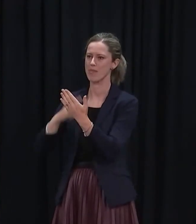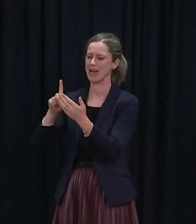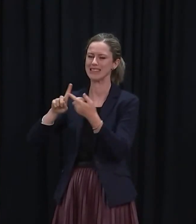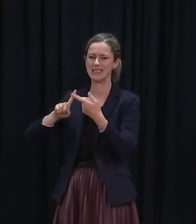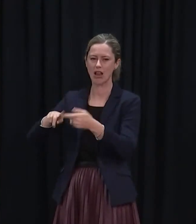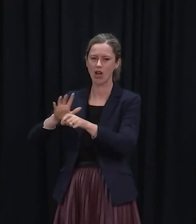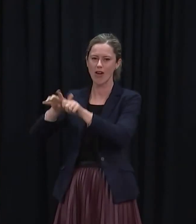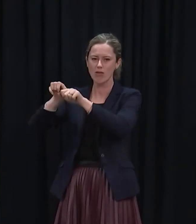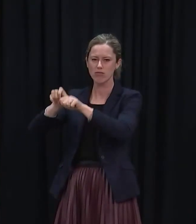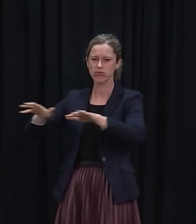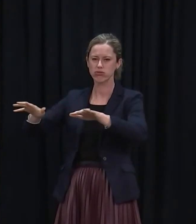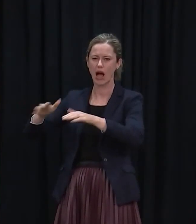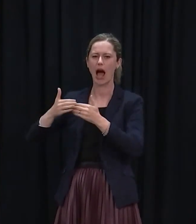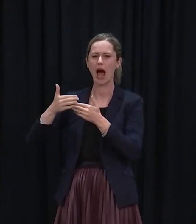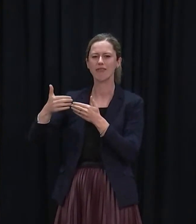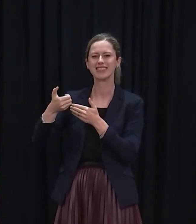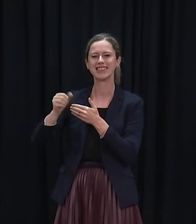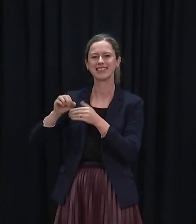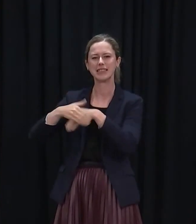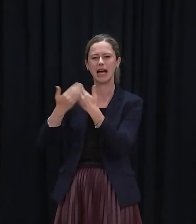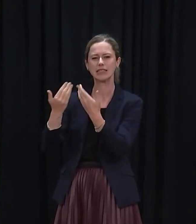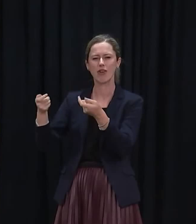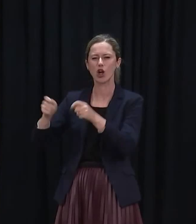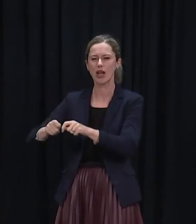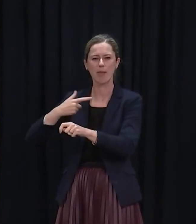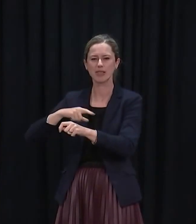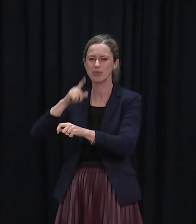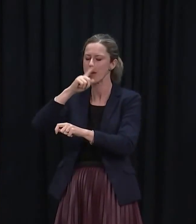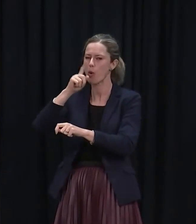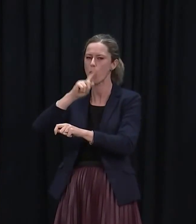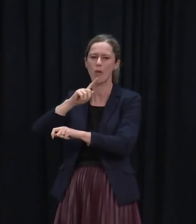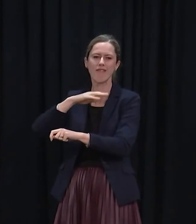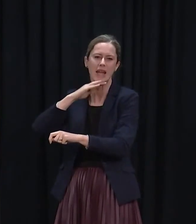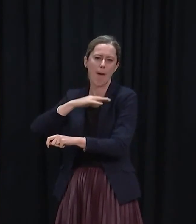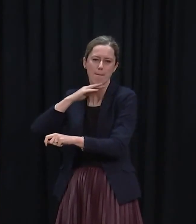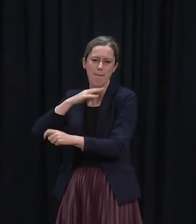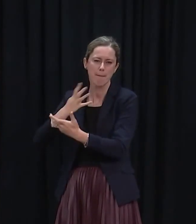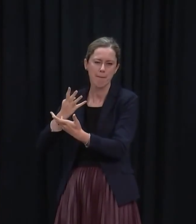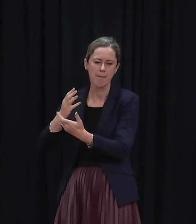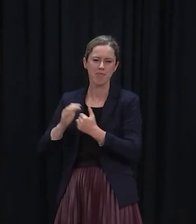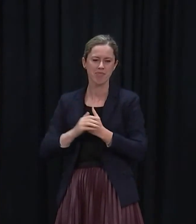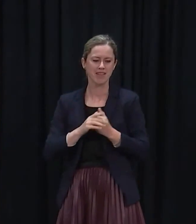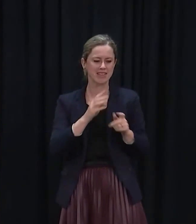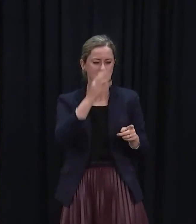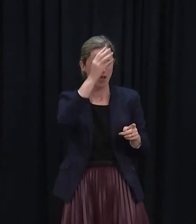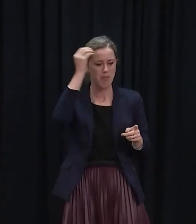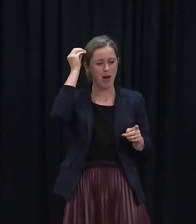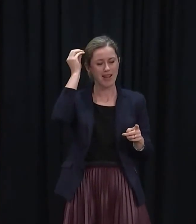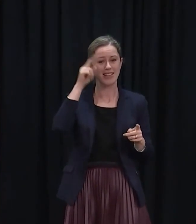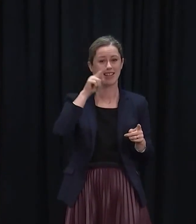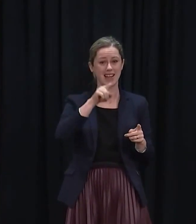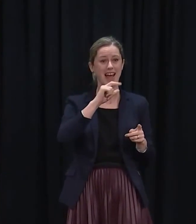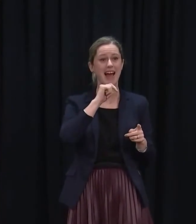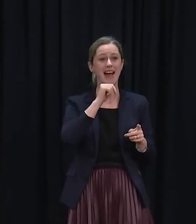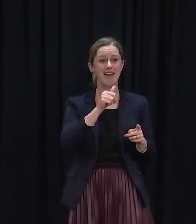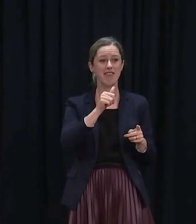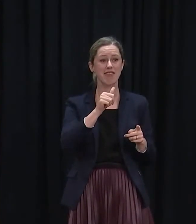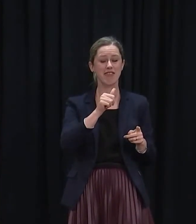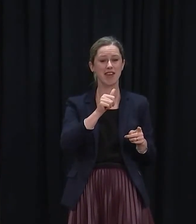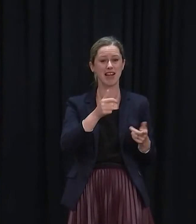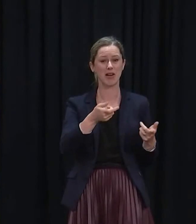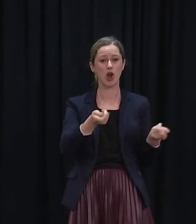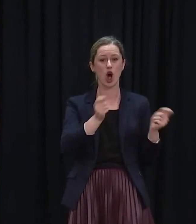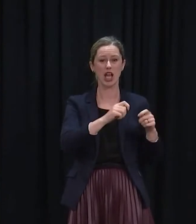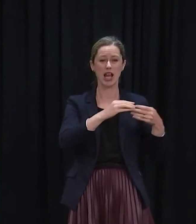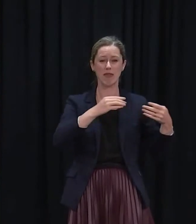explosion of cases after about 60 days of restrictions. So we have to bear in mind that that's a theoretical model based on a high degree